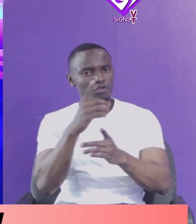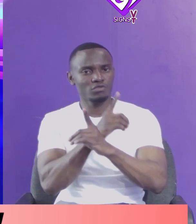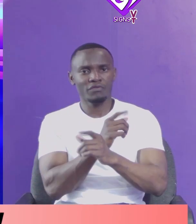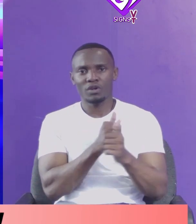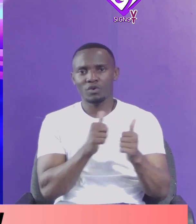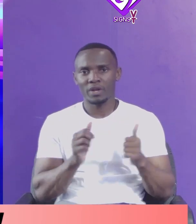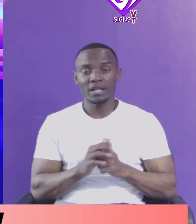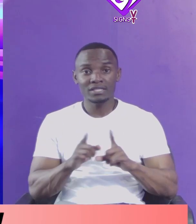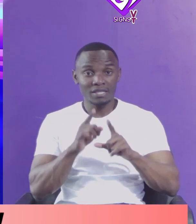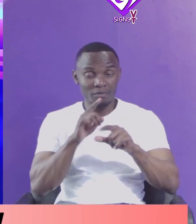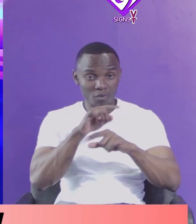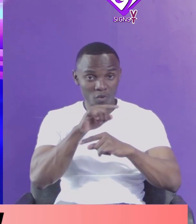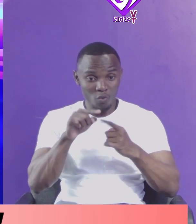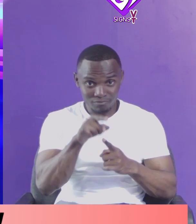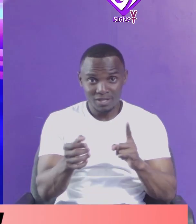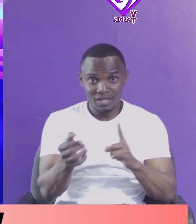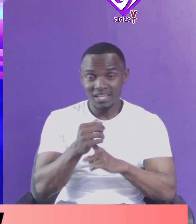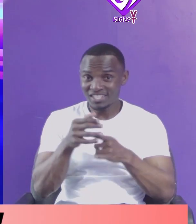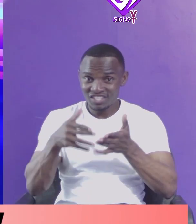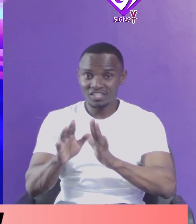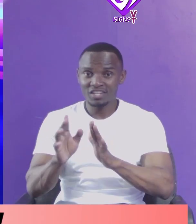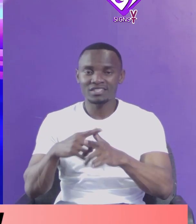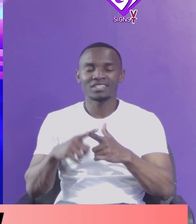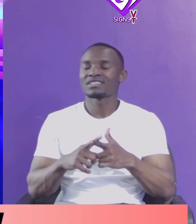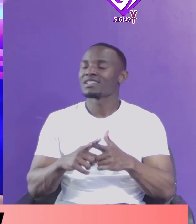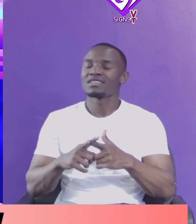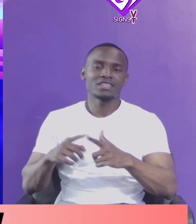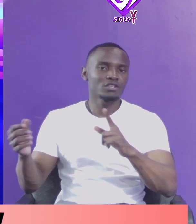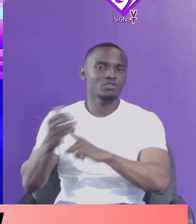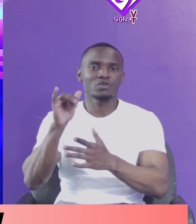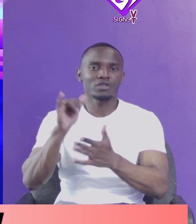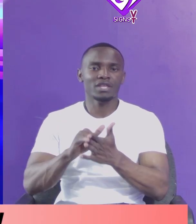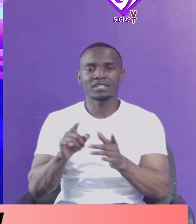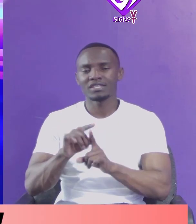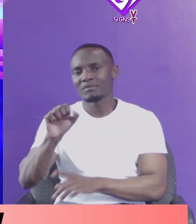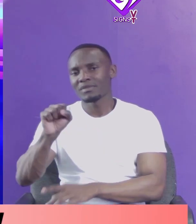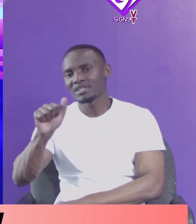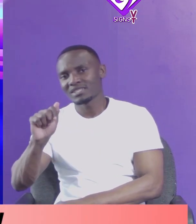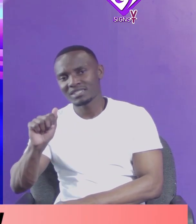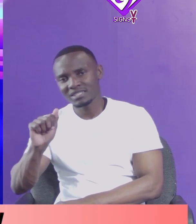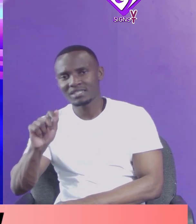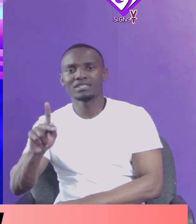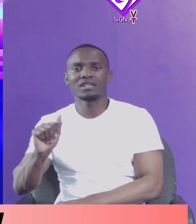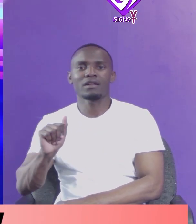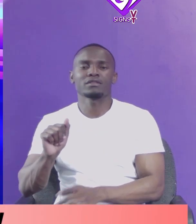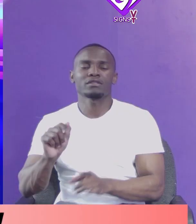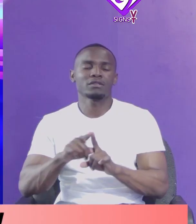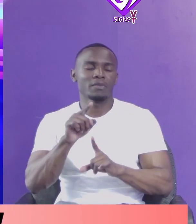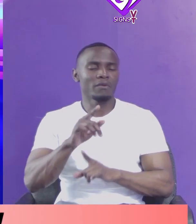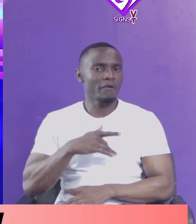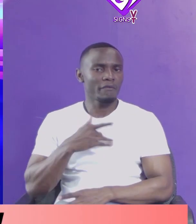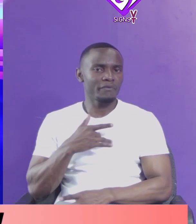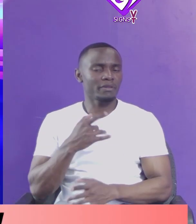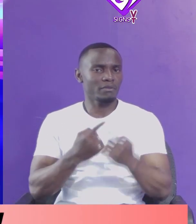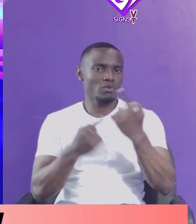when they had their chances and they went forward with Saka on the wide, the other side also on the wide, so they felt like there's something that can really come up. So I feel